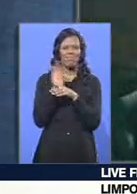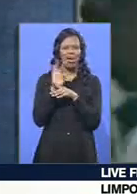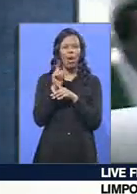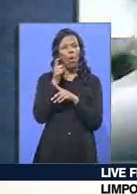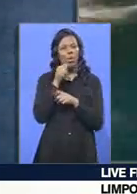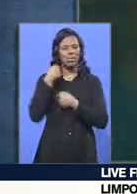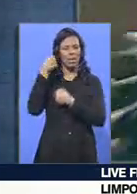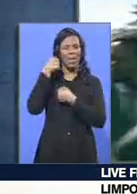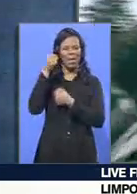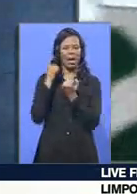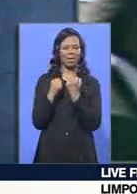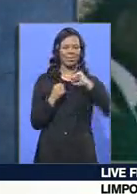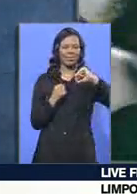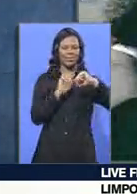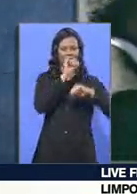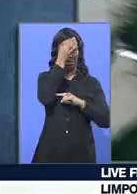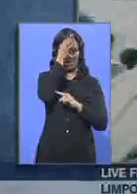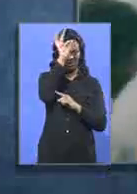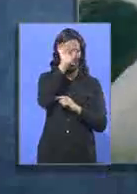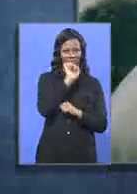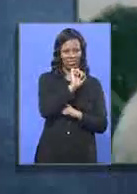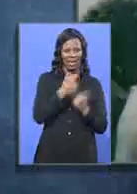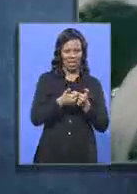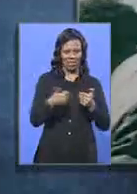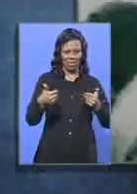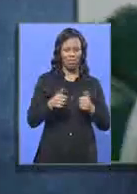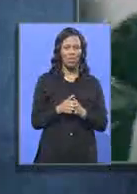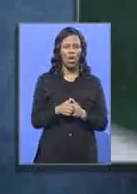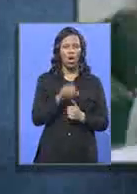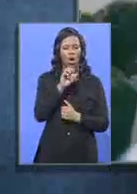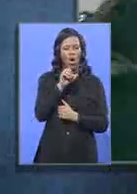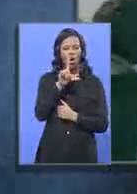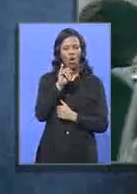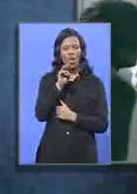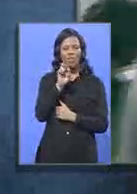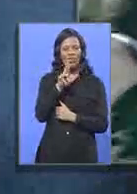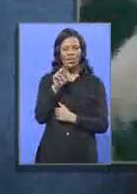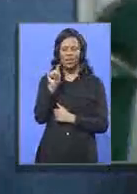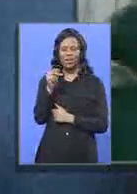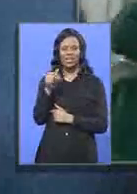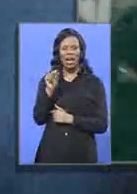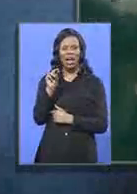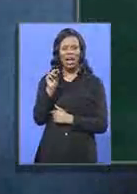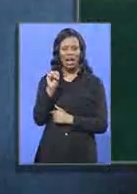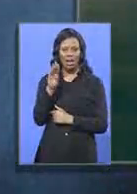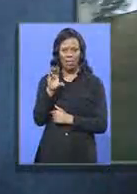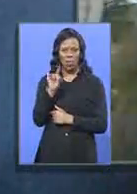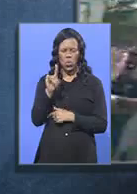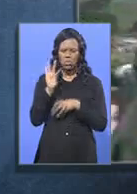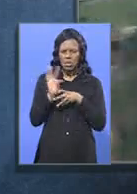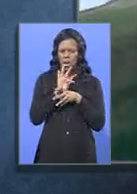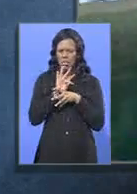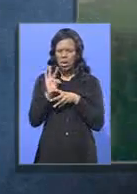regime. President Oliver Tambo's powerful and well thought out